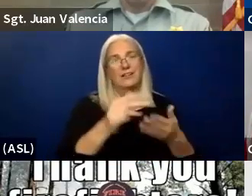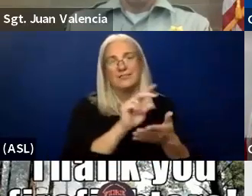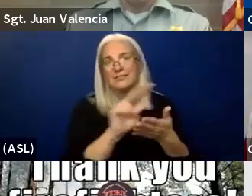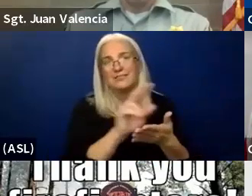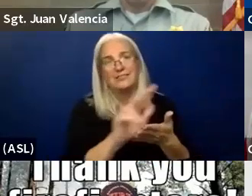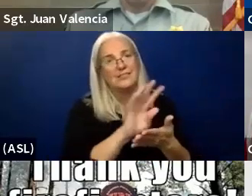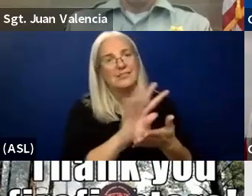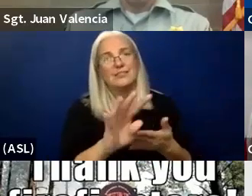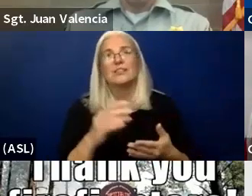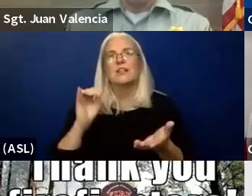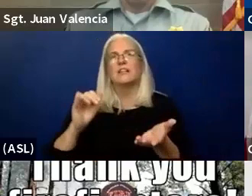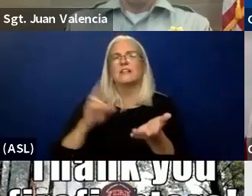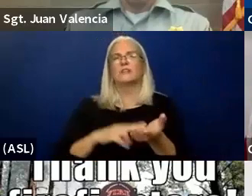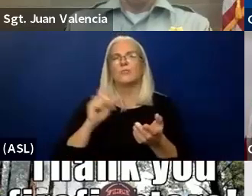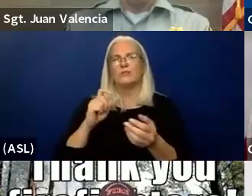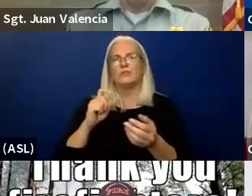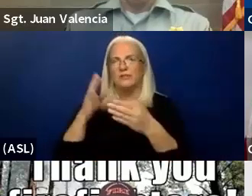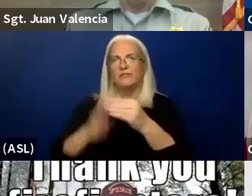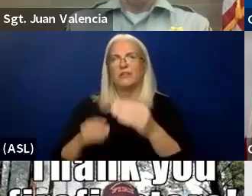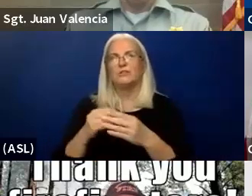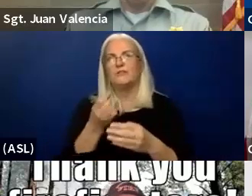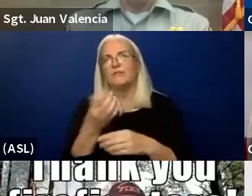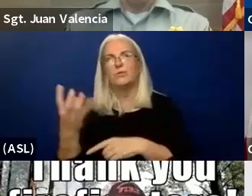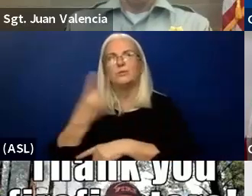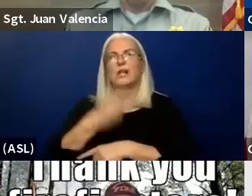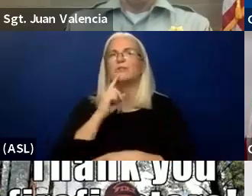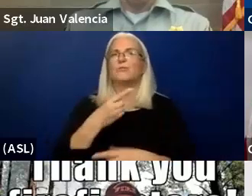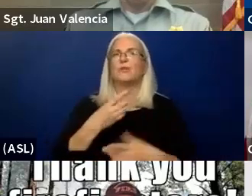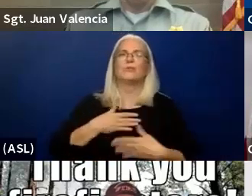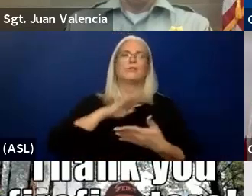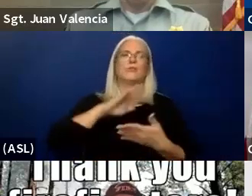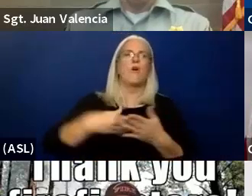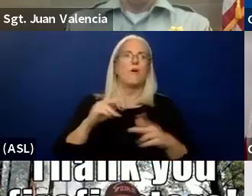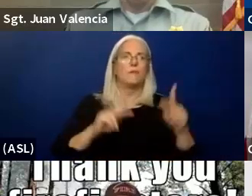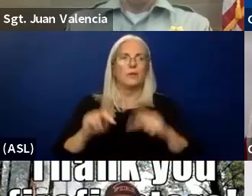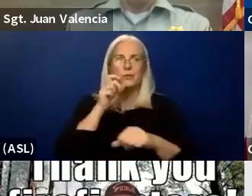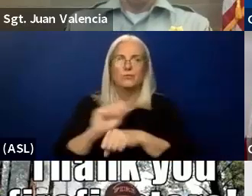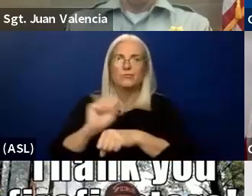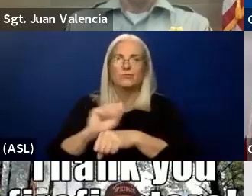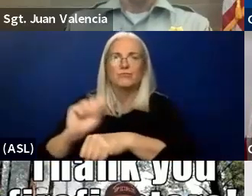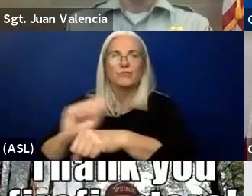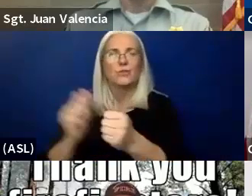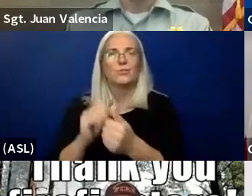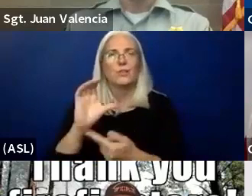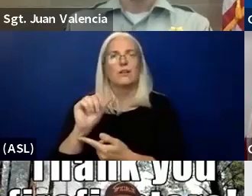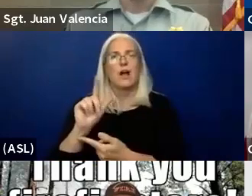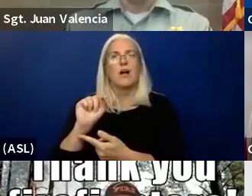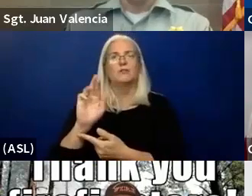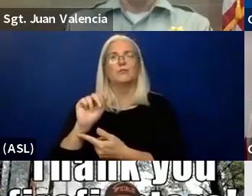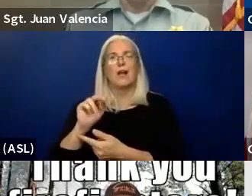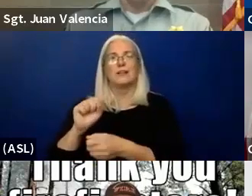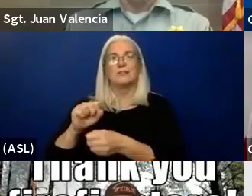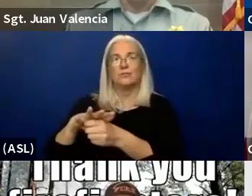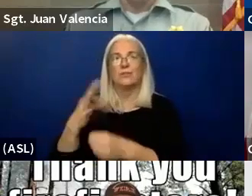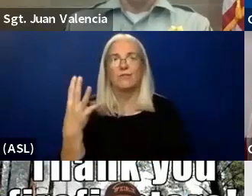work that Caltrans has been putting in from District 4. Mr. Golgson, that's all for the report. Thanks for allowing me to participate. Thank you, Senator.